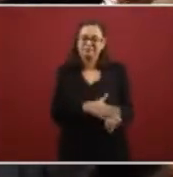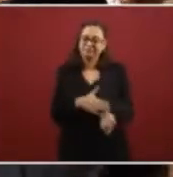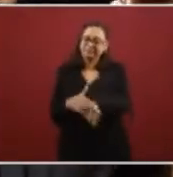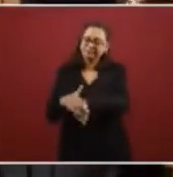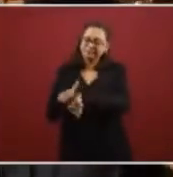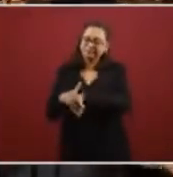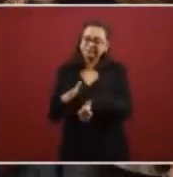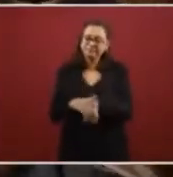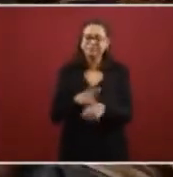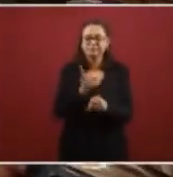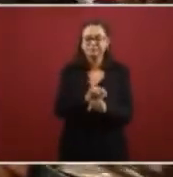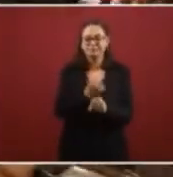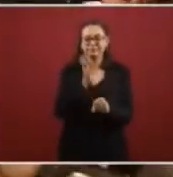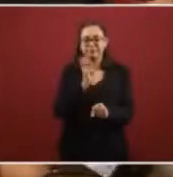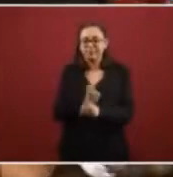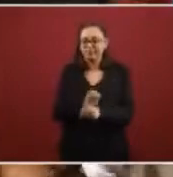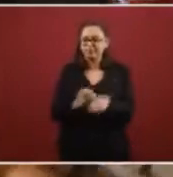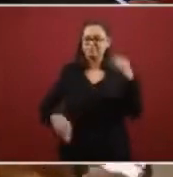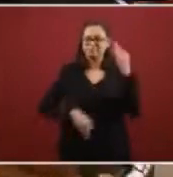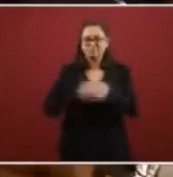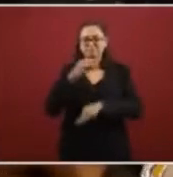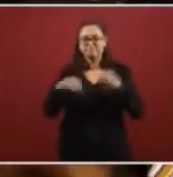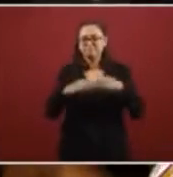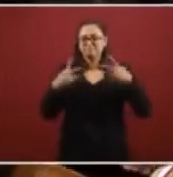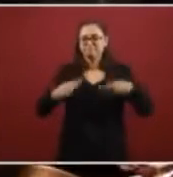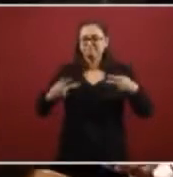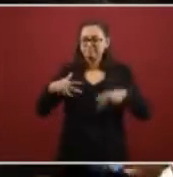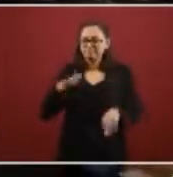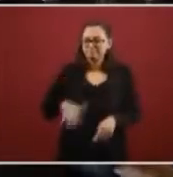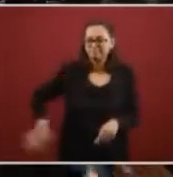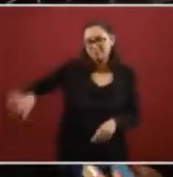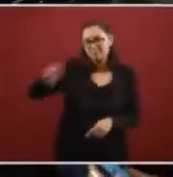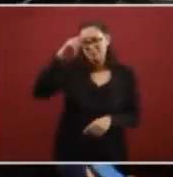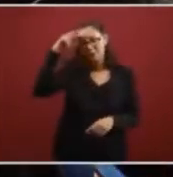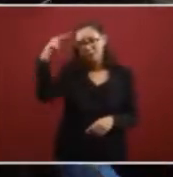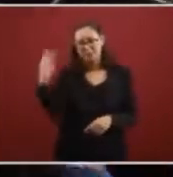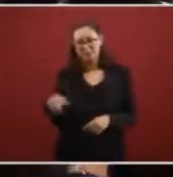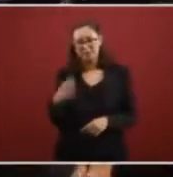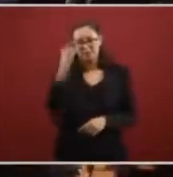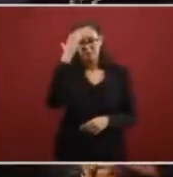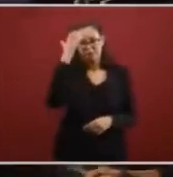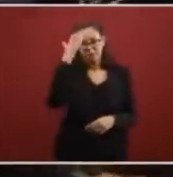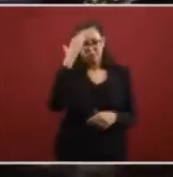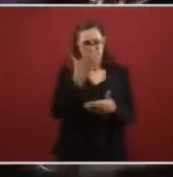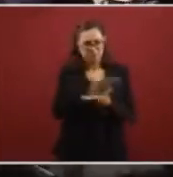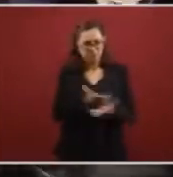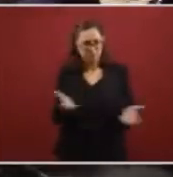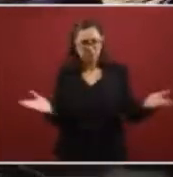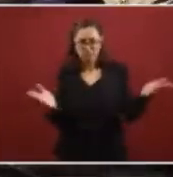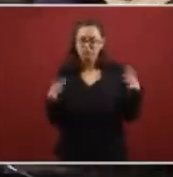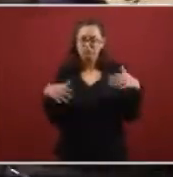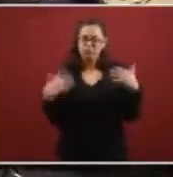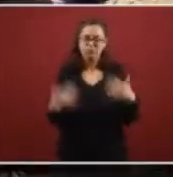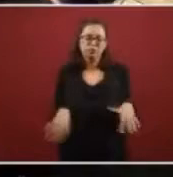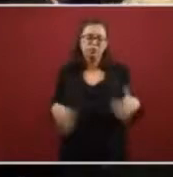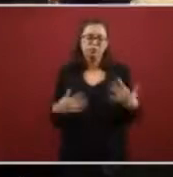So we are inviting you to get to know our beloved Mexico.